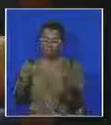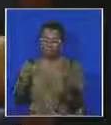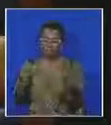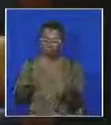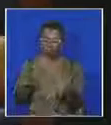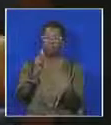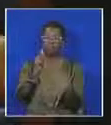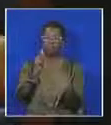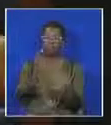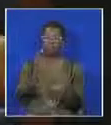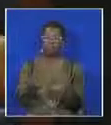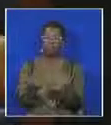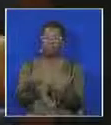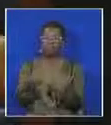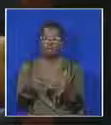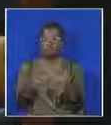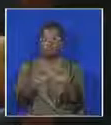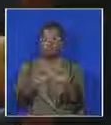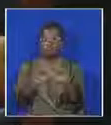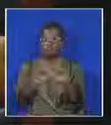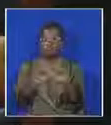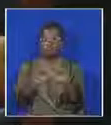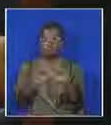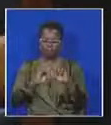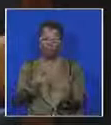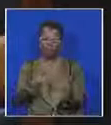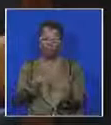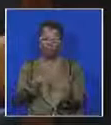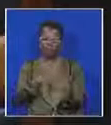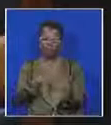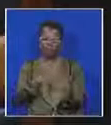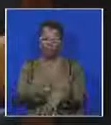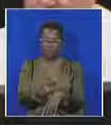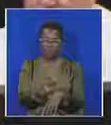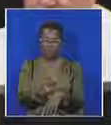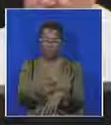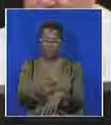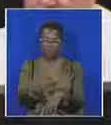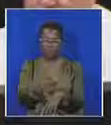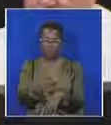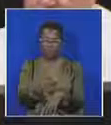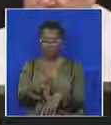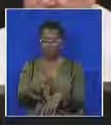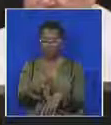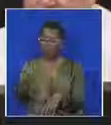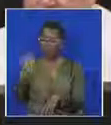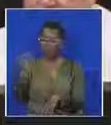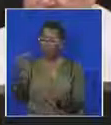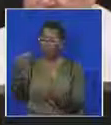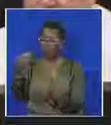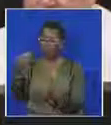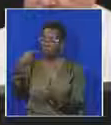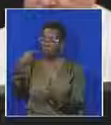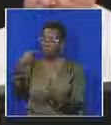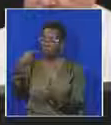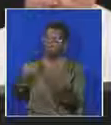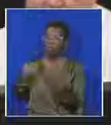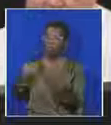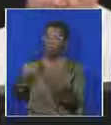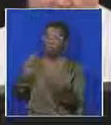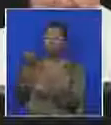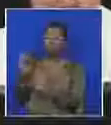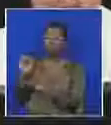separately outside of this particular situation. Unfortunately, we can't do that, Speaker, because when you've been personally attacked, no, thank you, have a right Honorable to